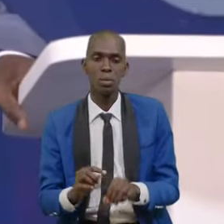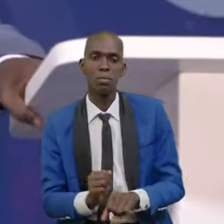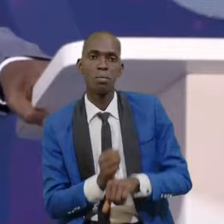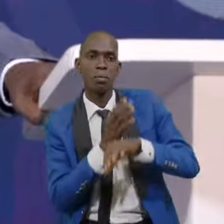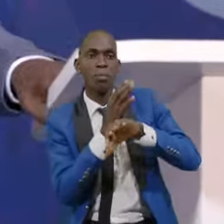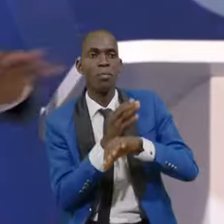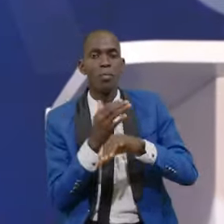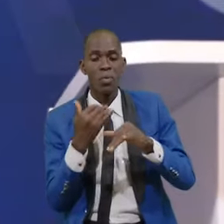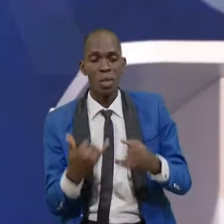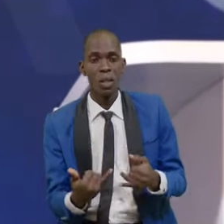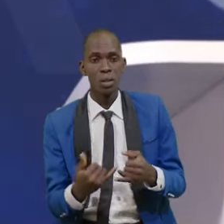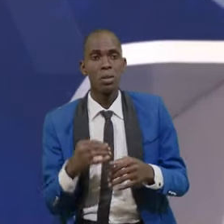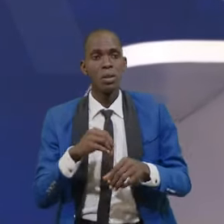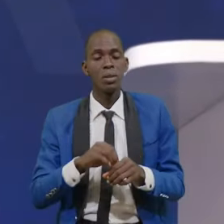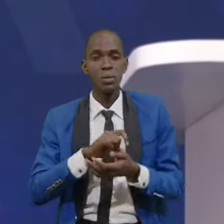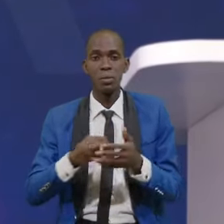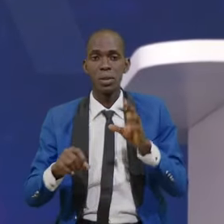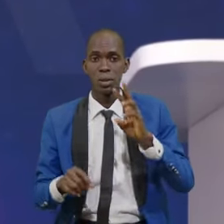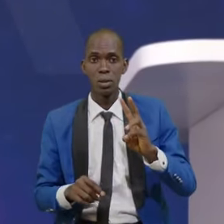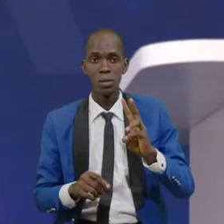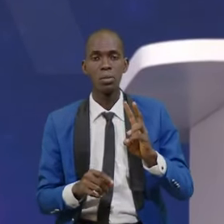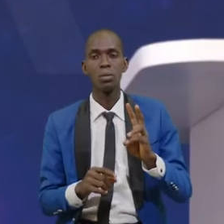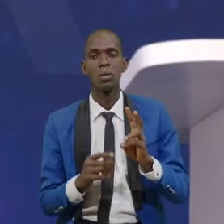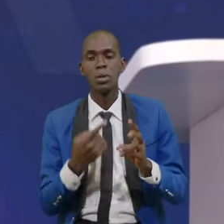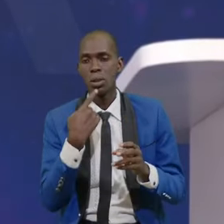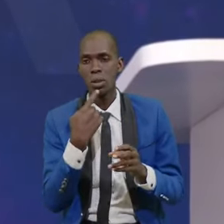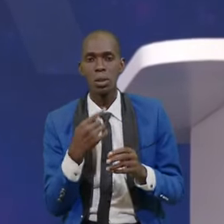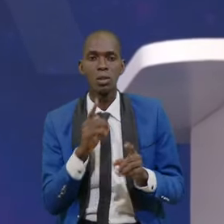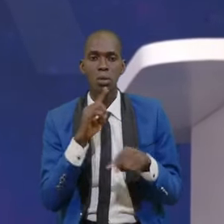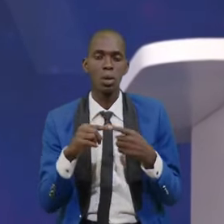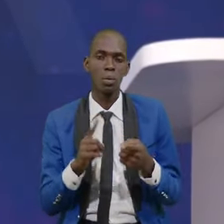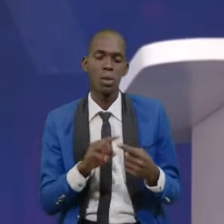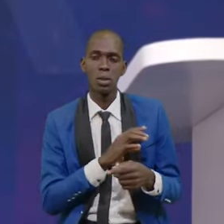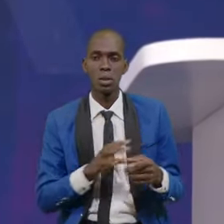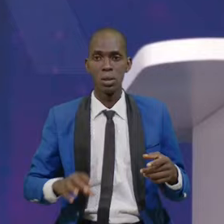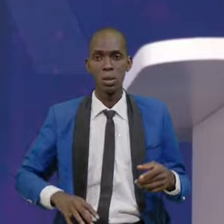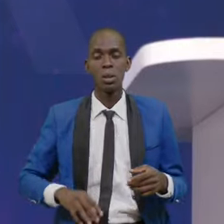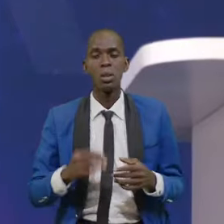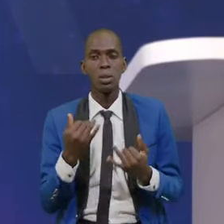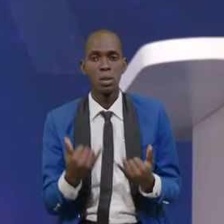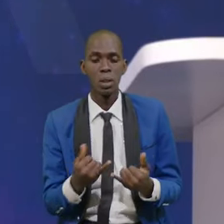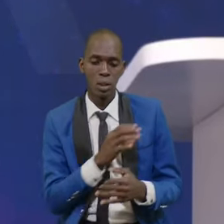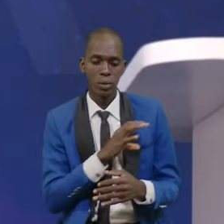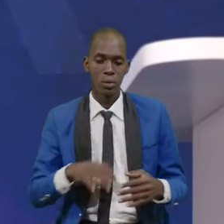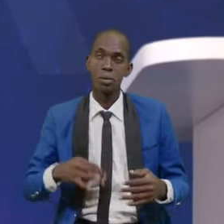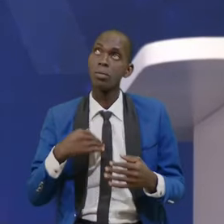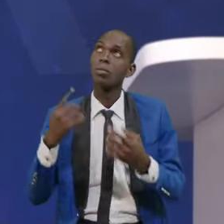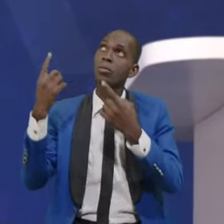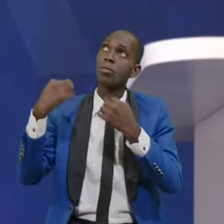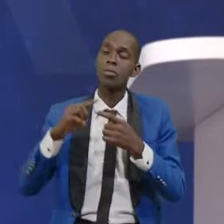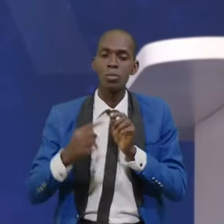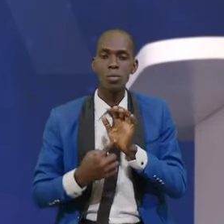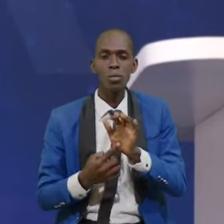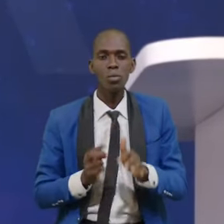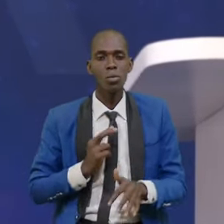talked about Moses, but now Christ has come to show us. He got a pattern from heaven. He got